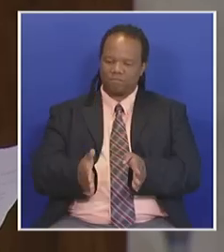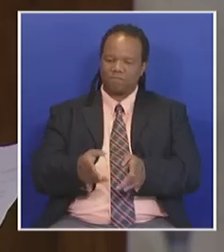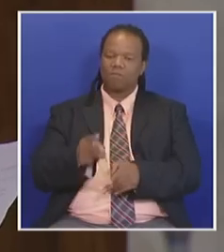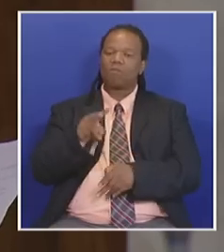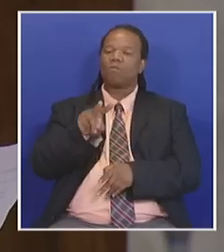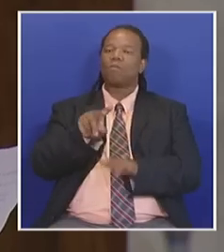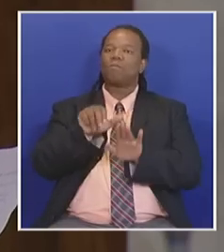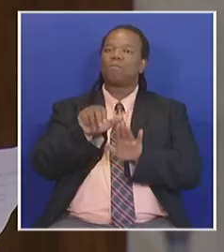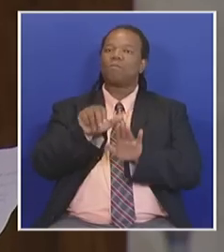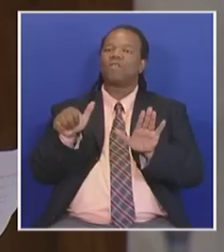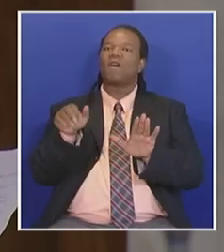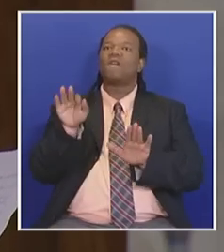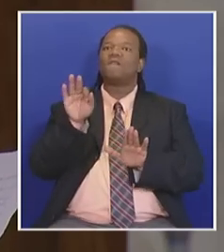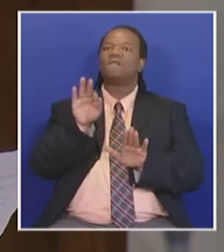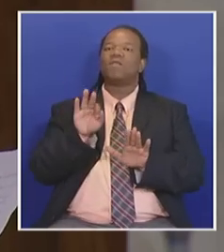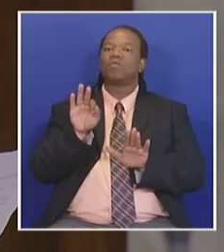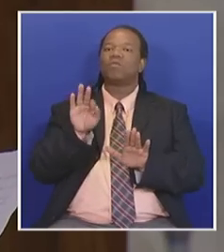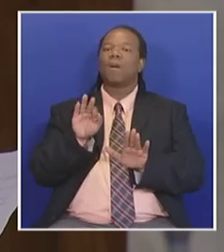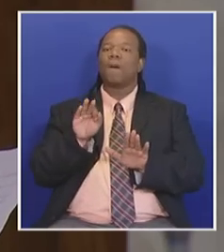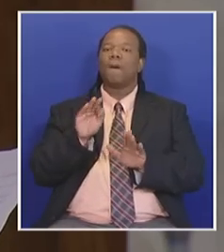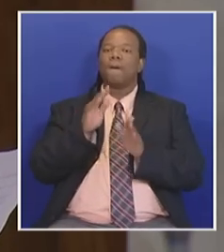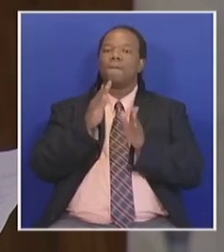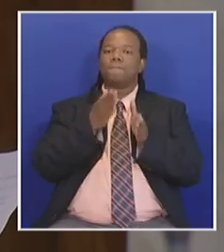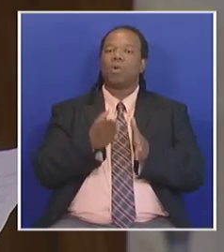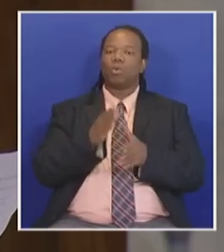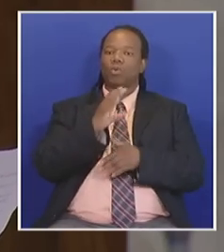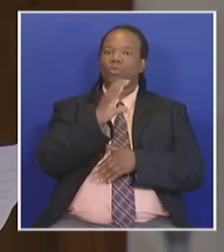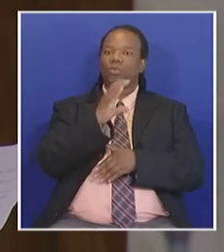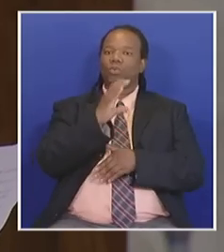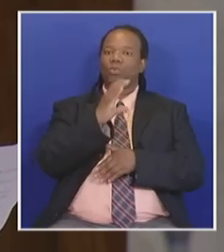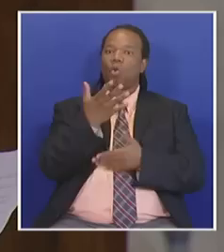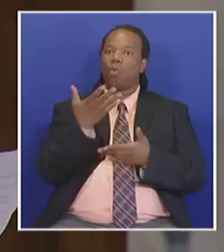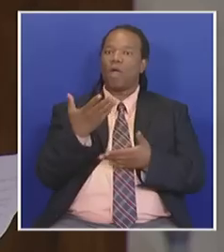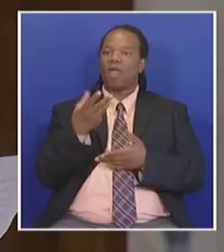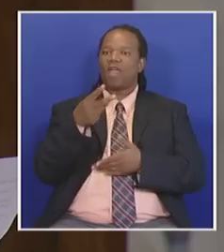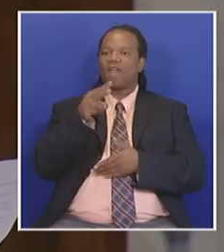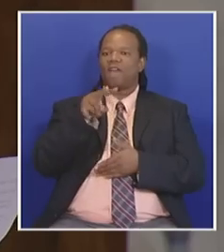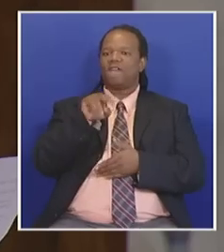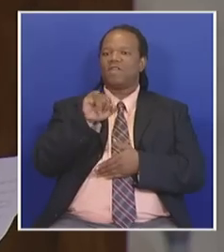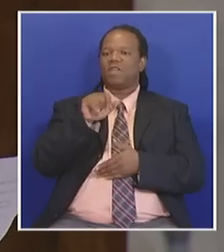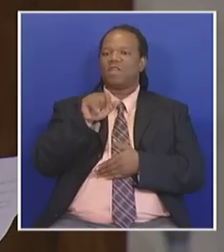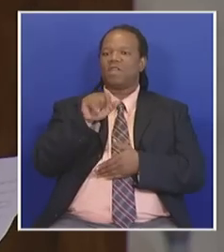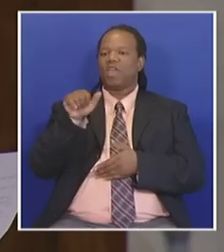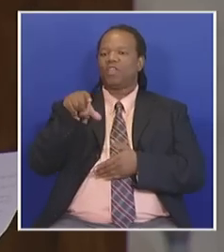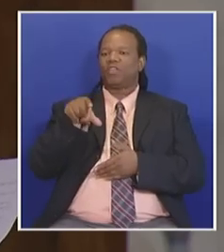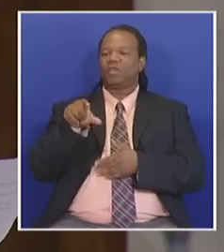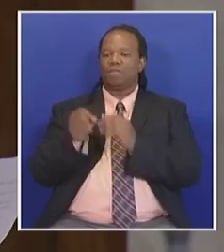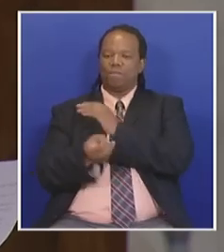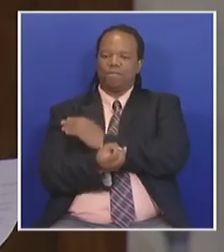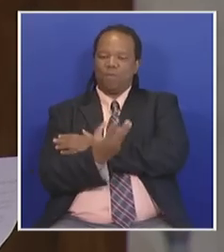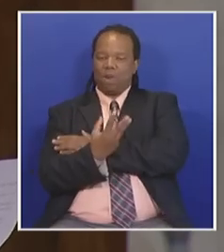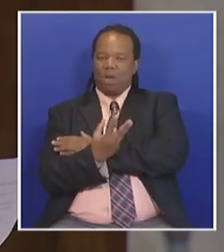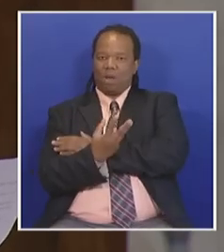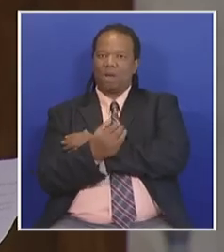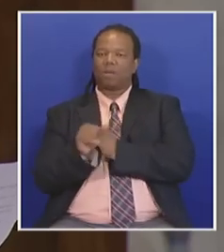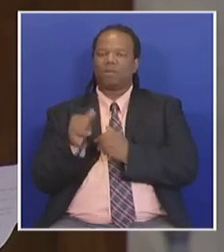February, in Block C village in Nkomasi, in the Mpumalanga province, and the mother